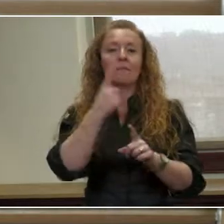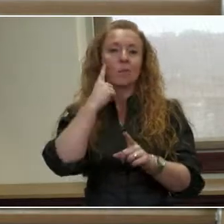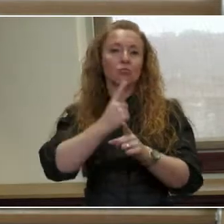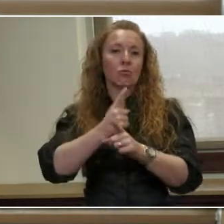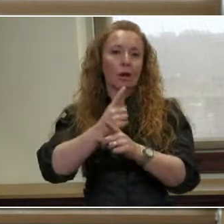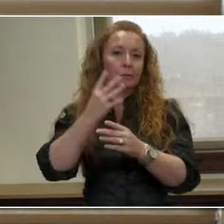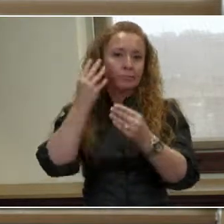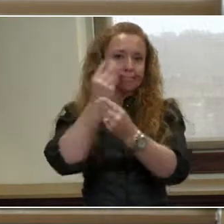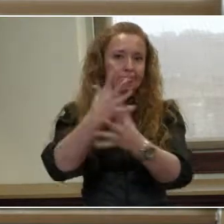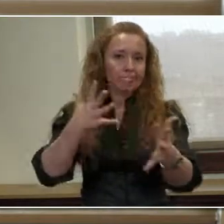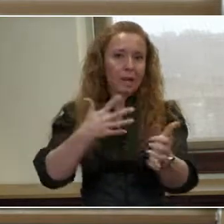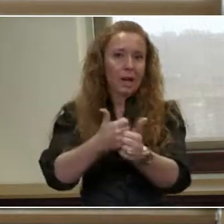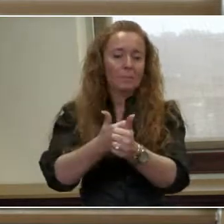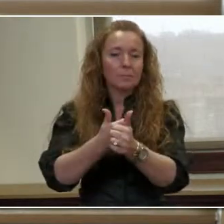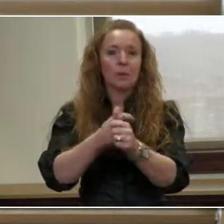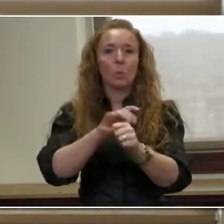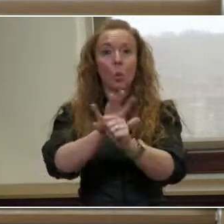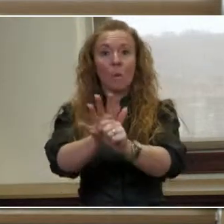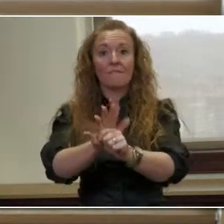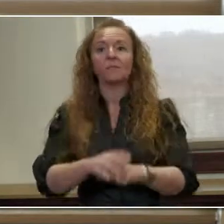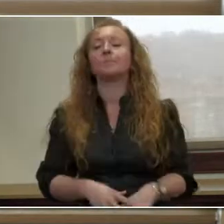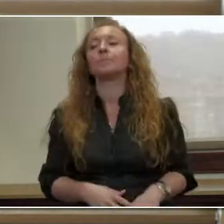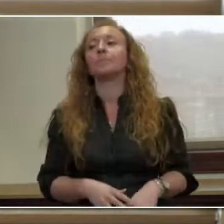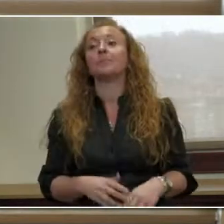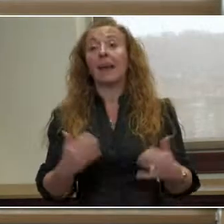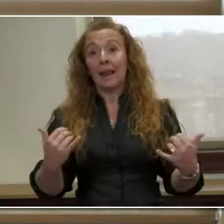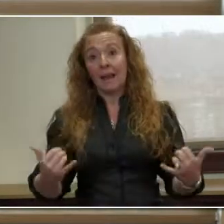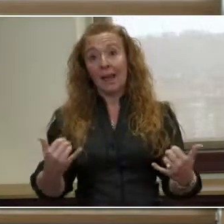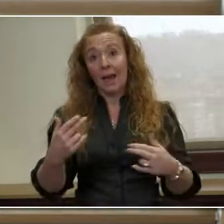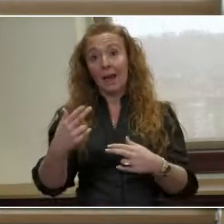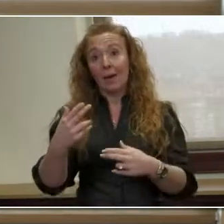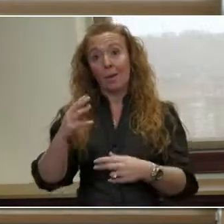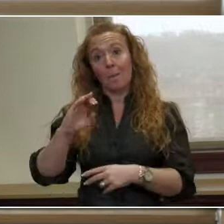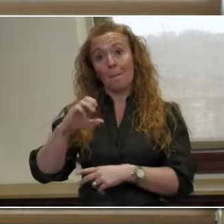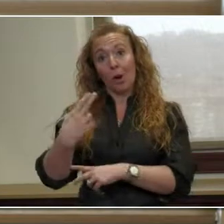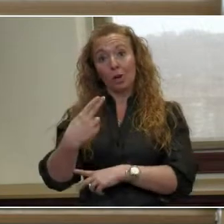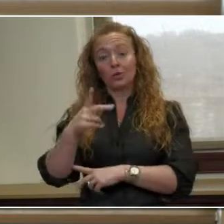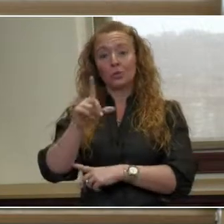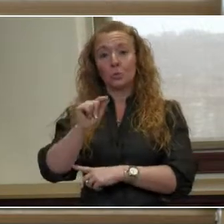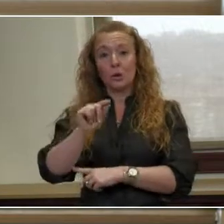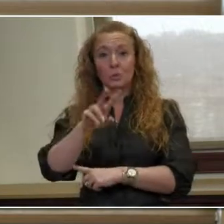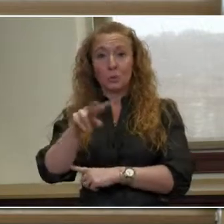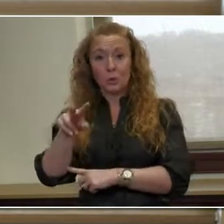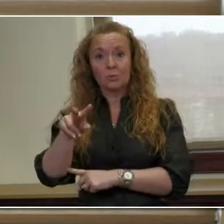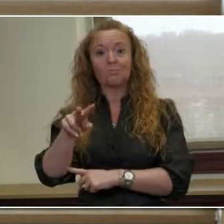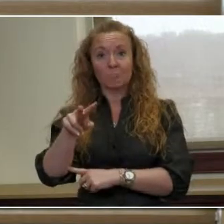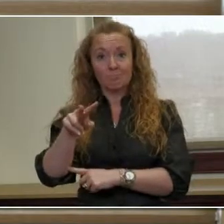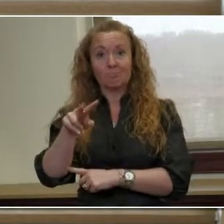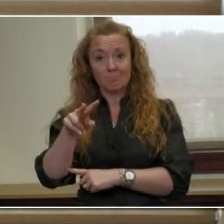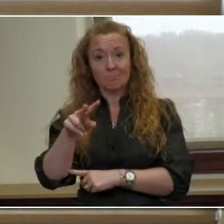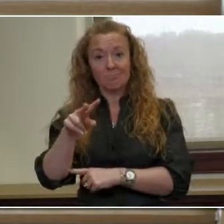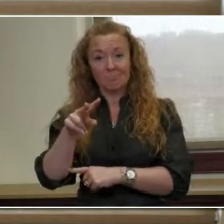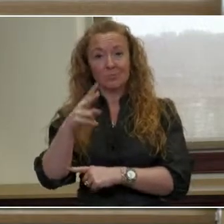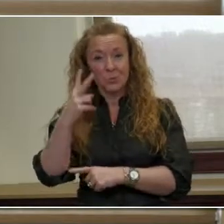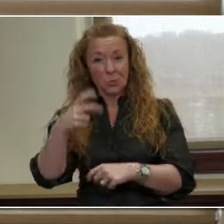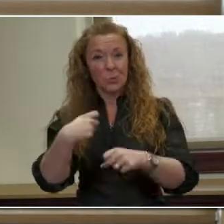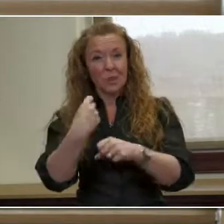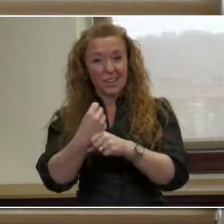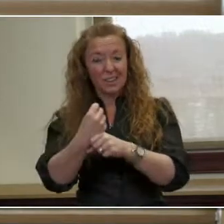COVID-19. As we enter March of 2022, it is now 2 years, almost to the